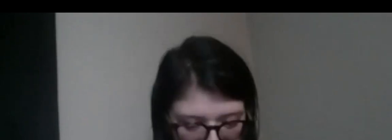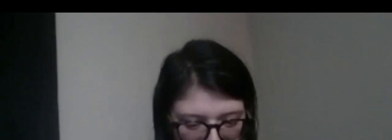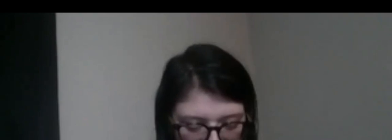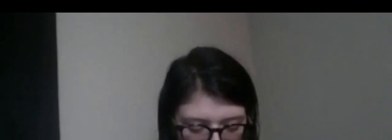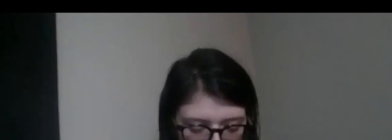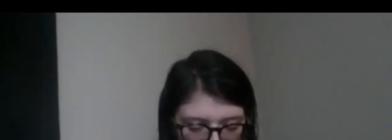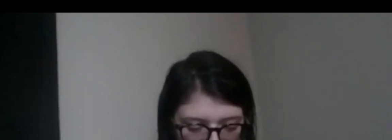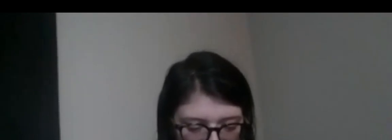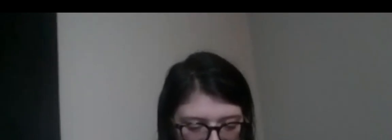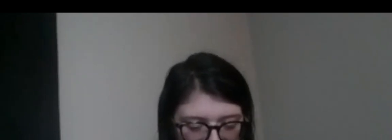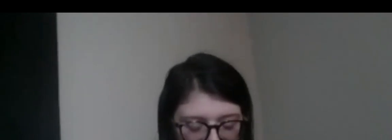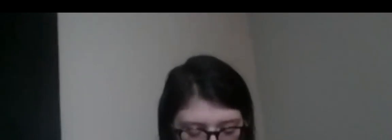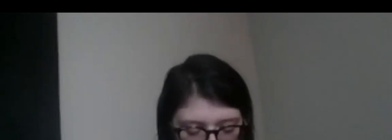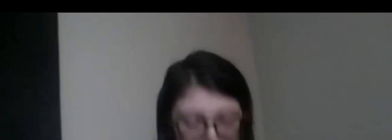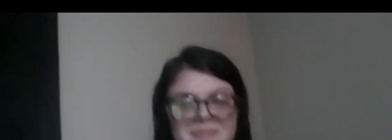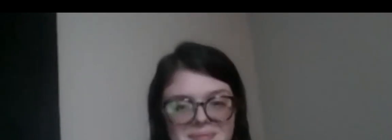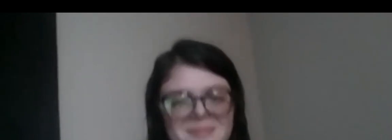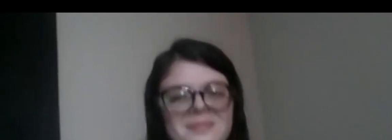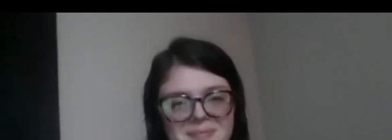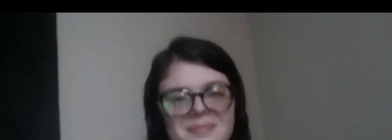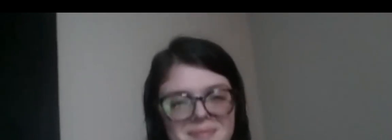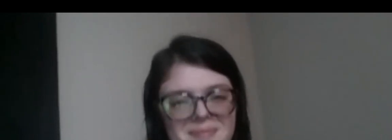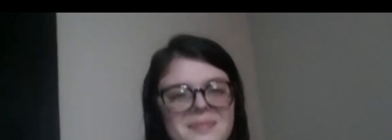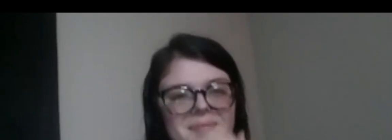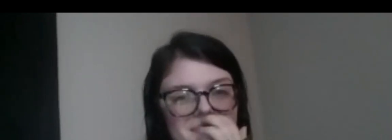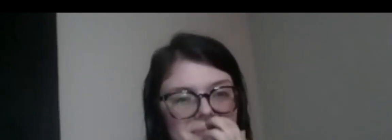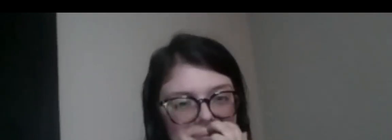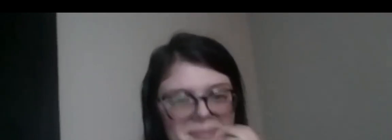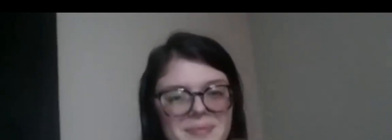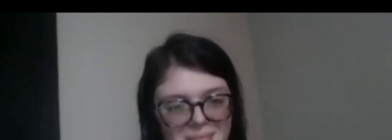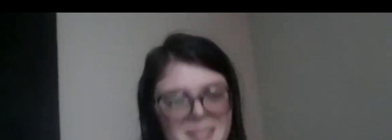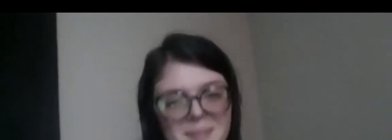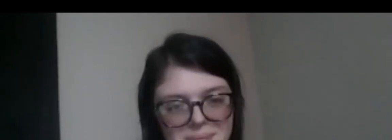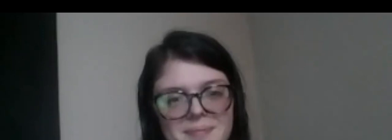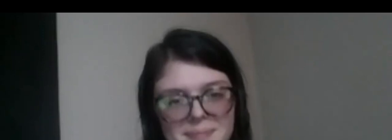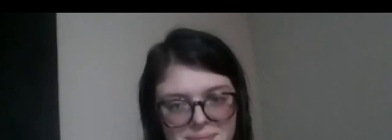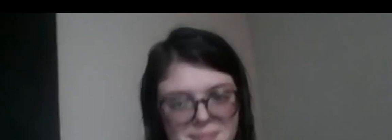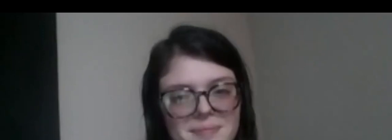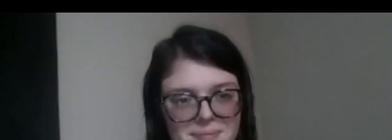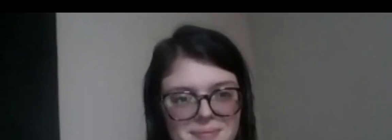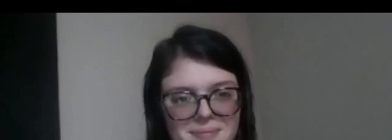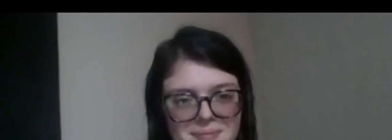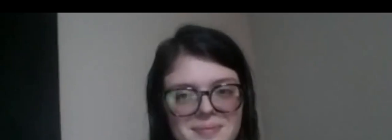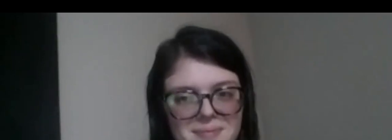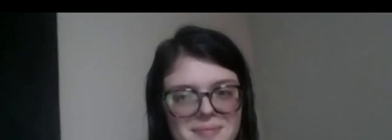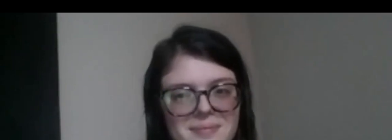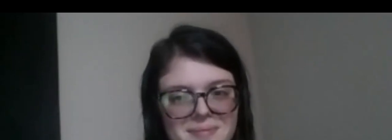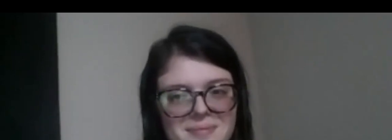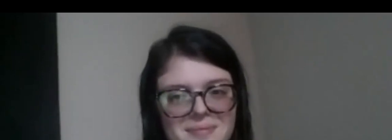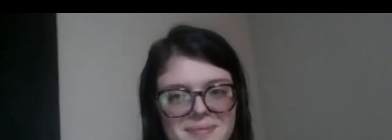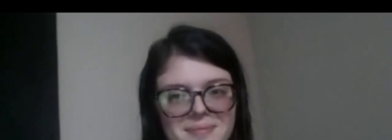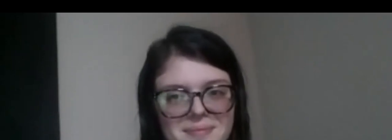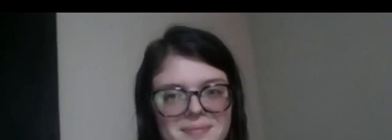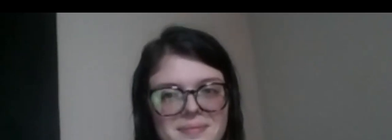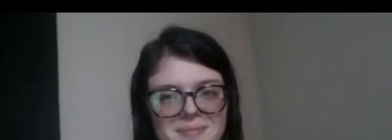really getting into fashion. And then I realized a lot of fashion I couldn't wear. So I went down that route of thinking, how can I make fashion more accessible